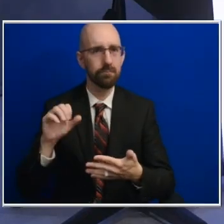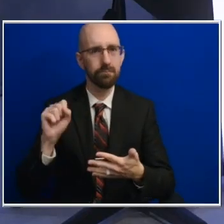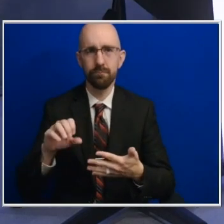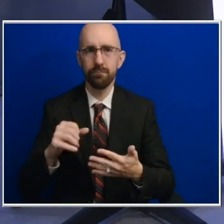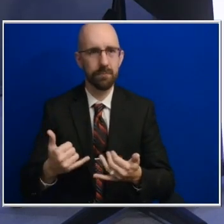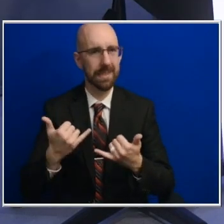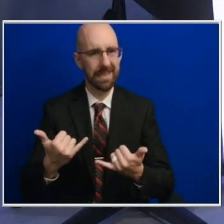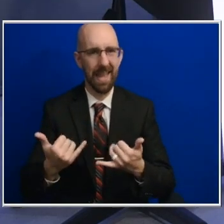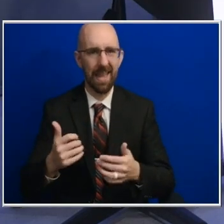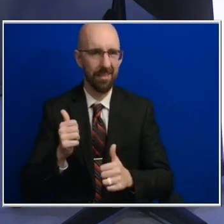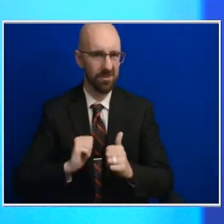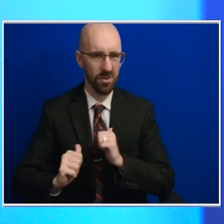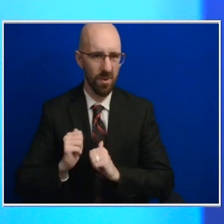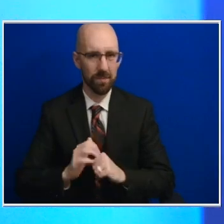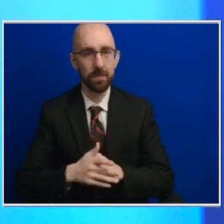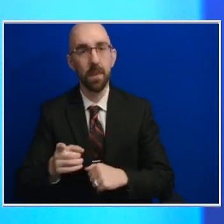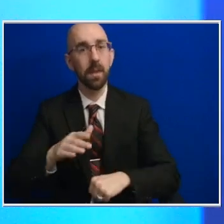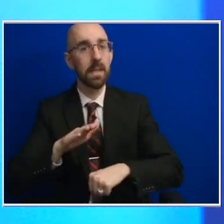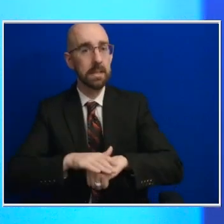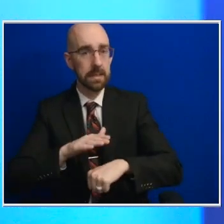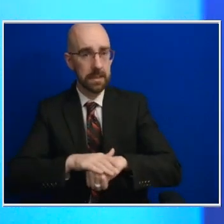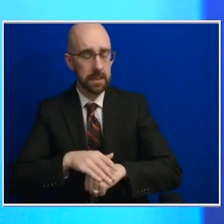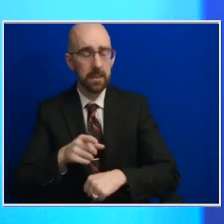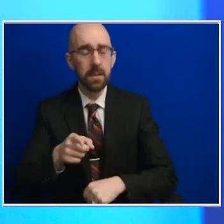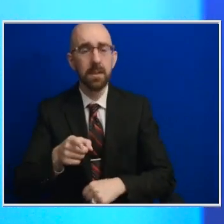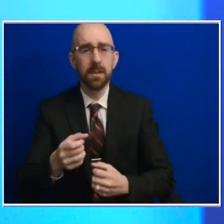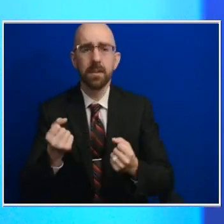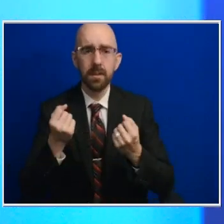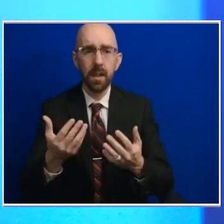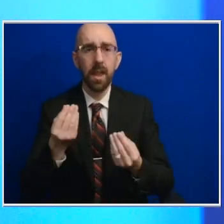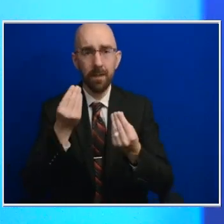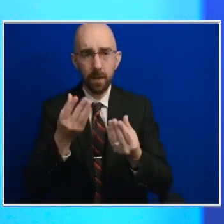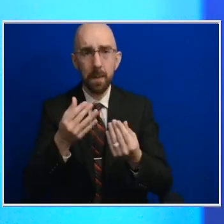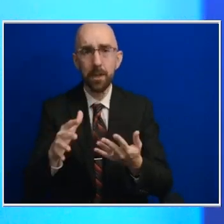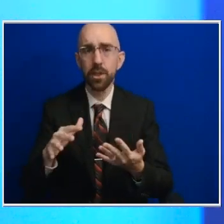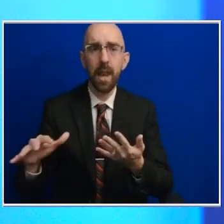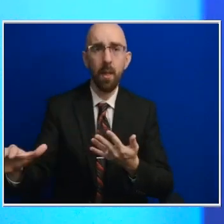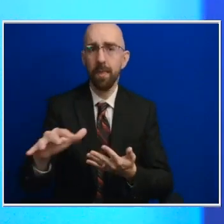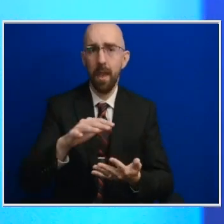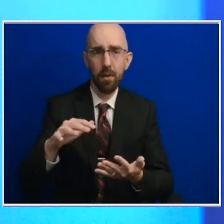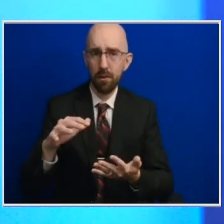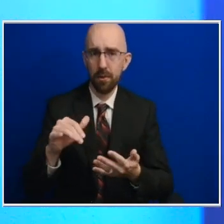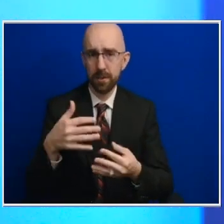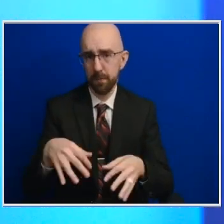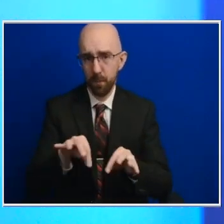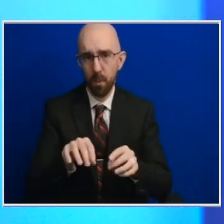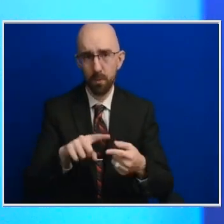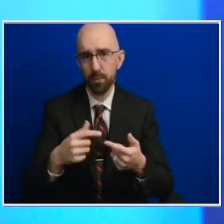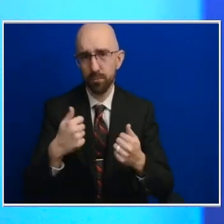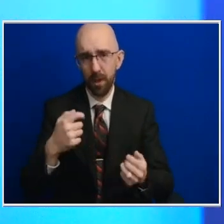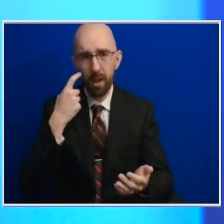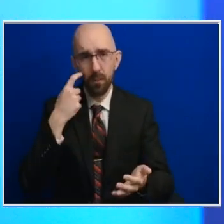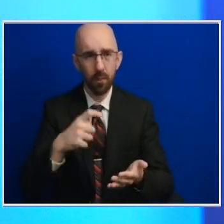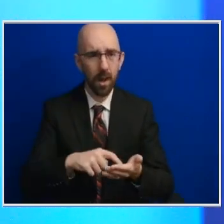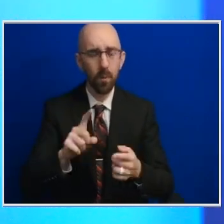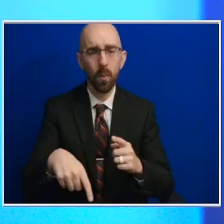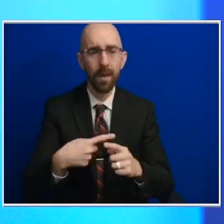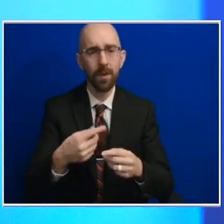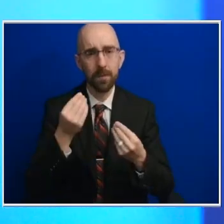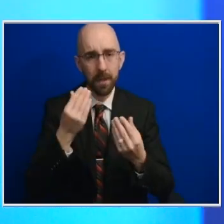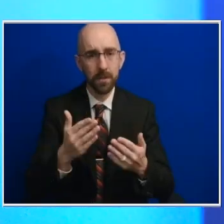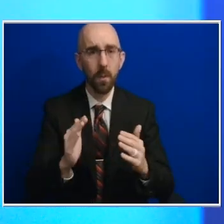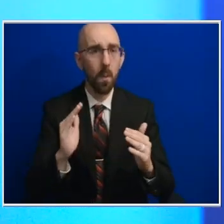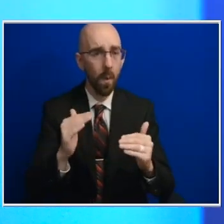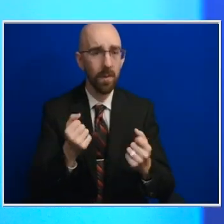a cautionary note, there's so much information out there that it's important to try to recognize when the information is hopefully backed